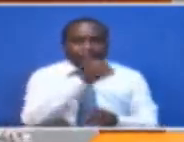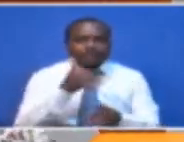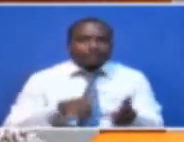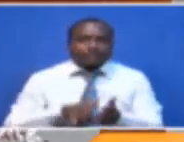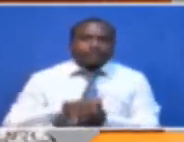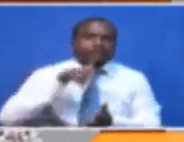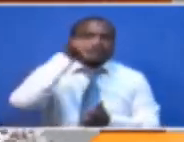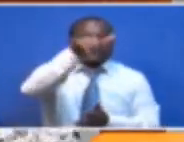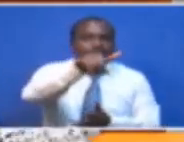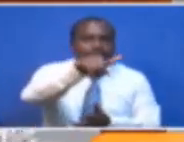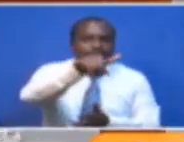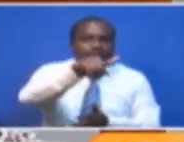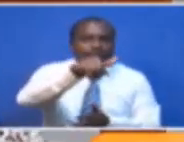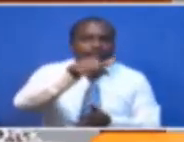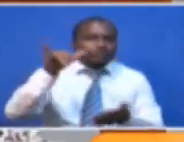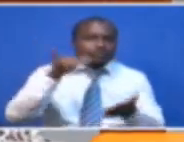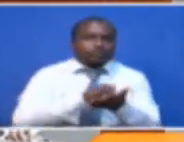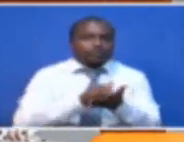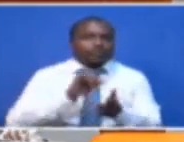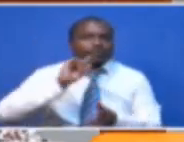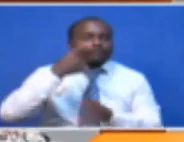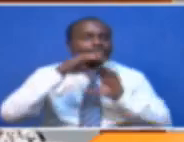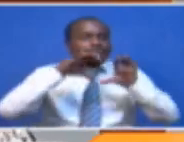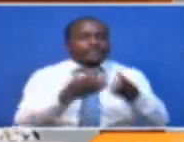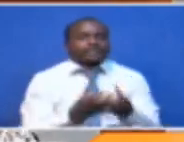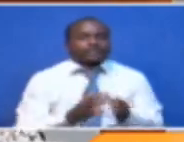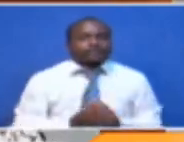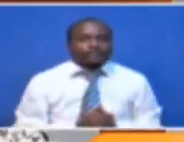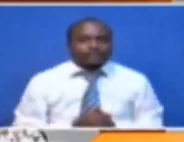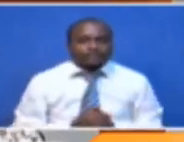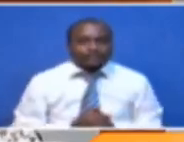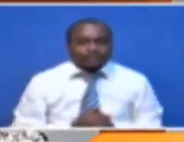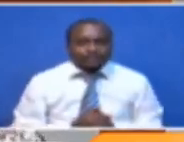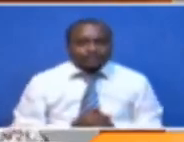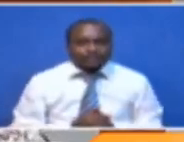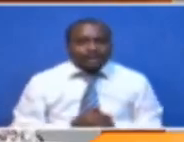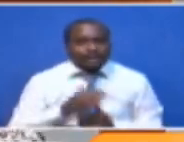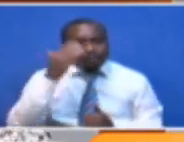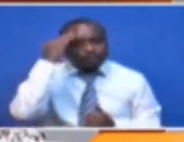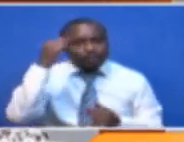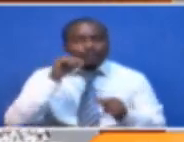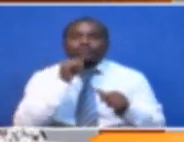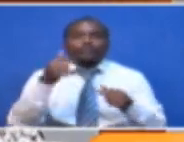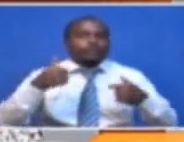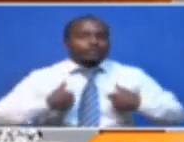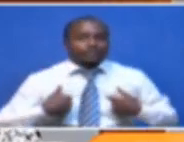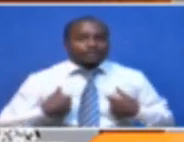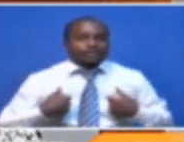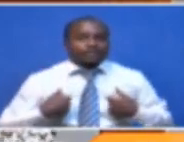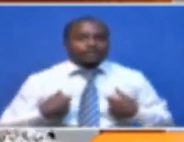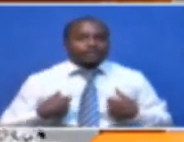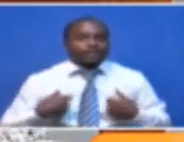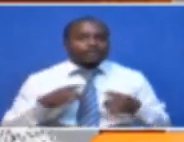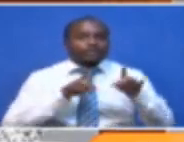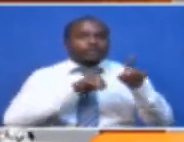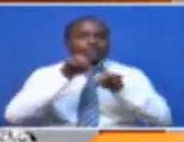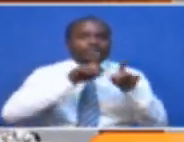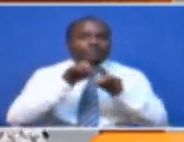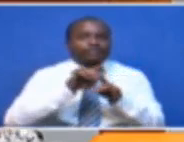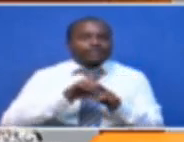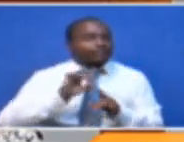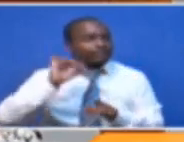First class. First class. And you know, it is not Lee Njiru who was traveling in first class. It was a package.